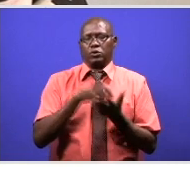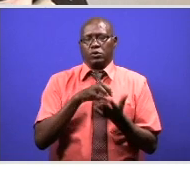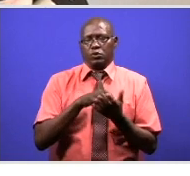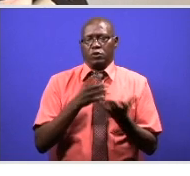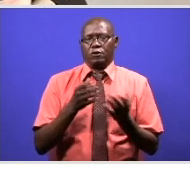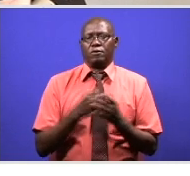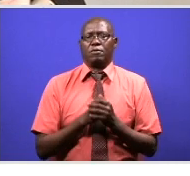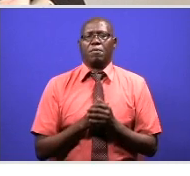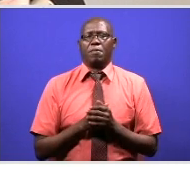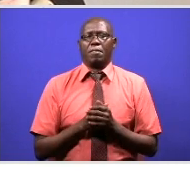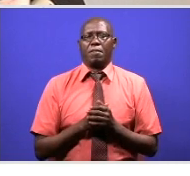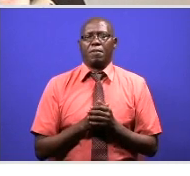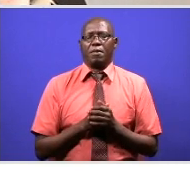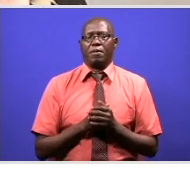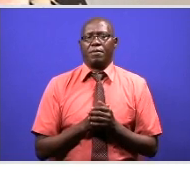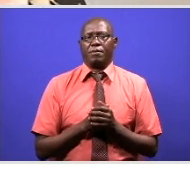demands of the industry.